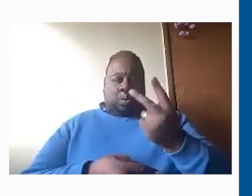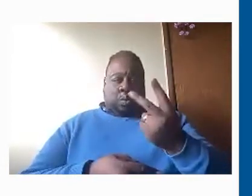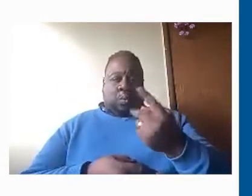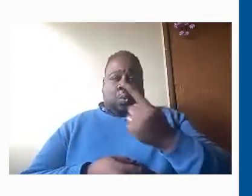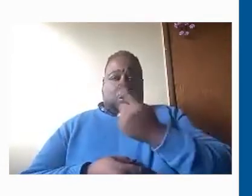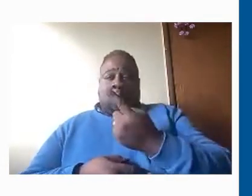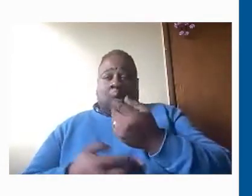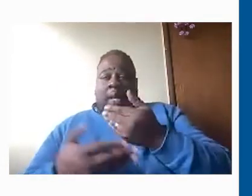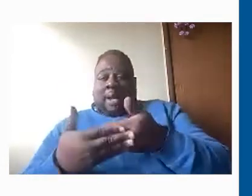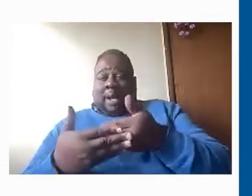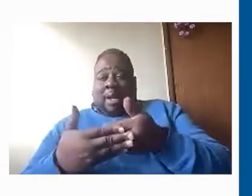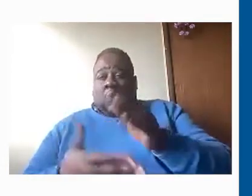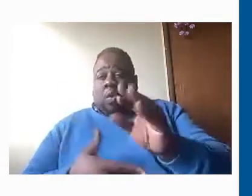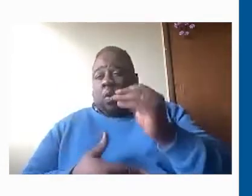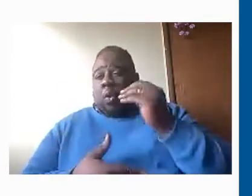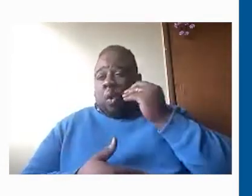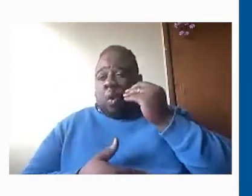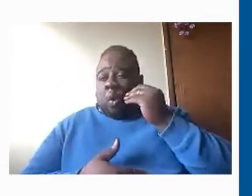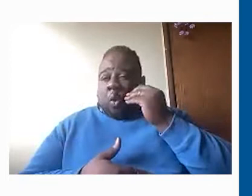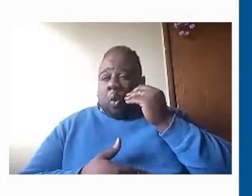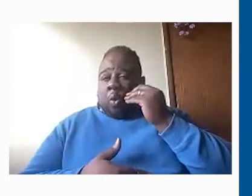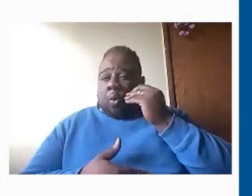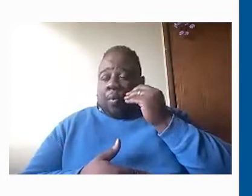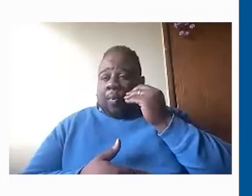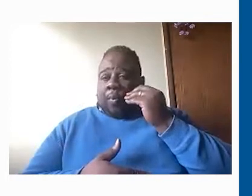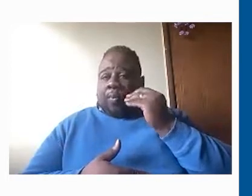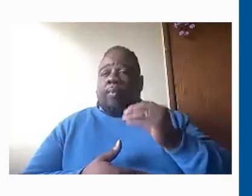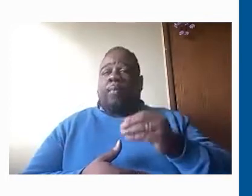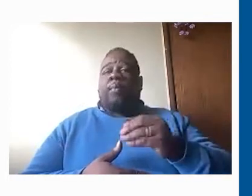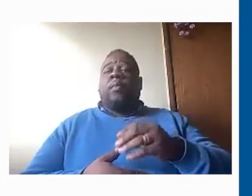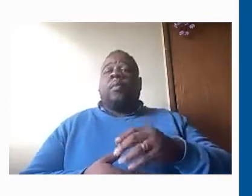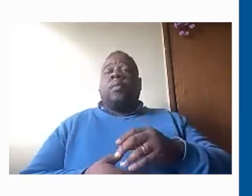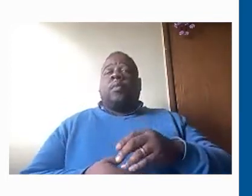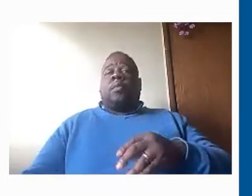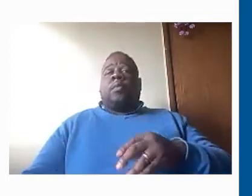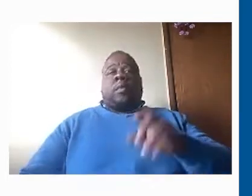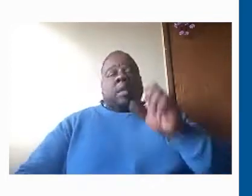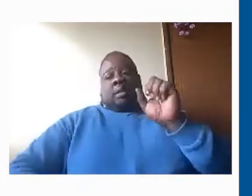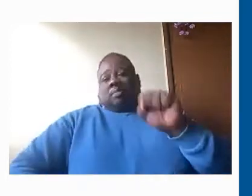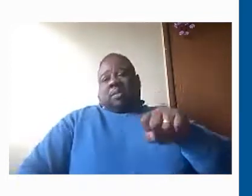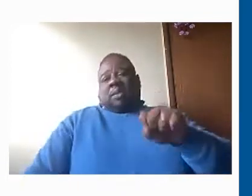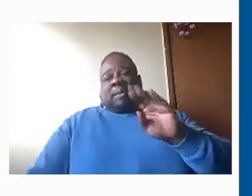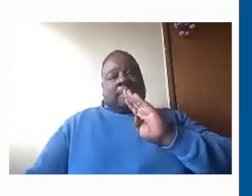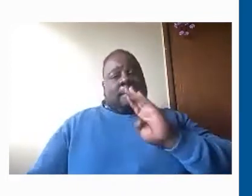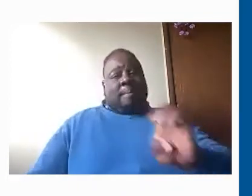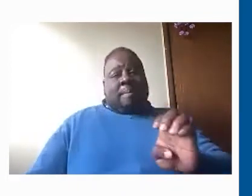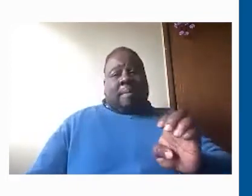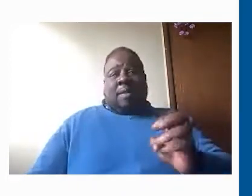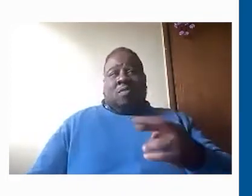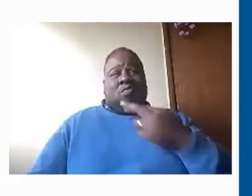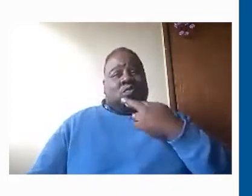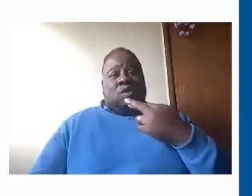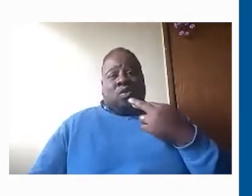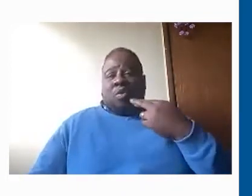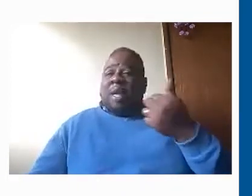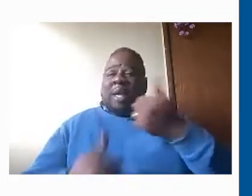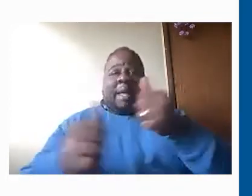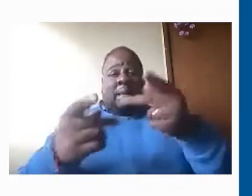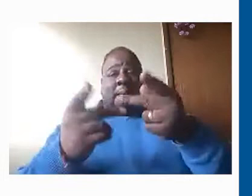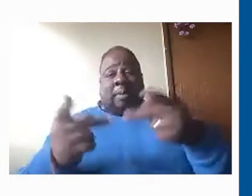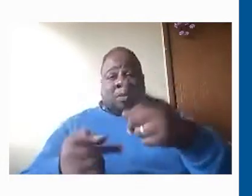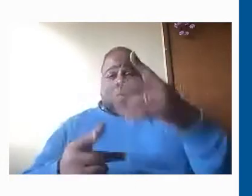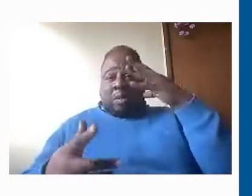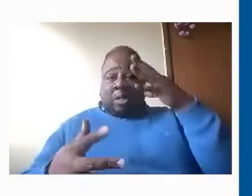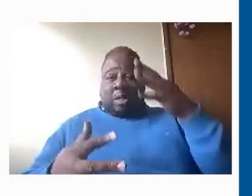your apartment or building, that's something you want to have. Obviously, it can be you can pick the place. It varies for each individual. So it